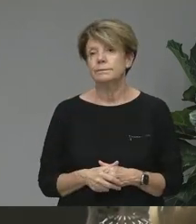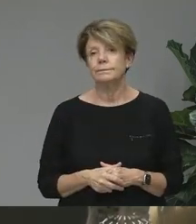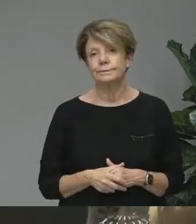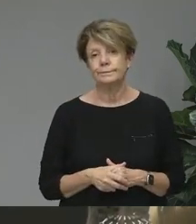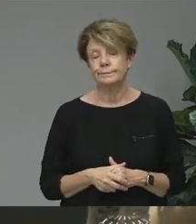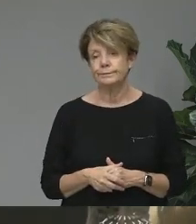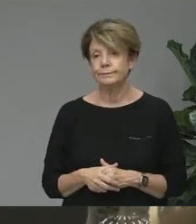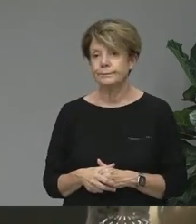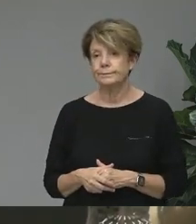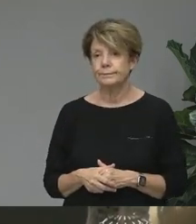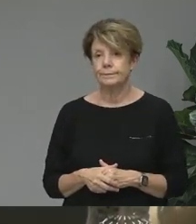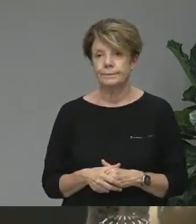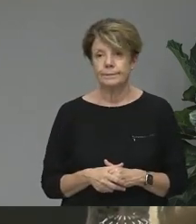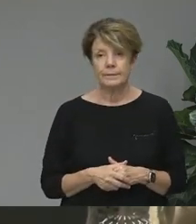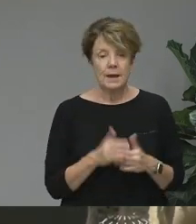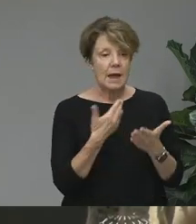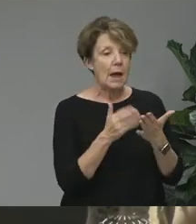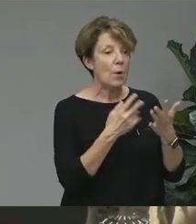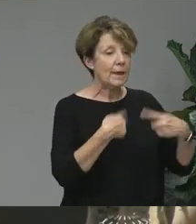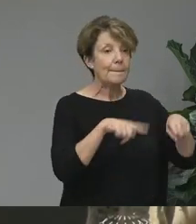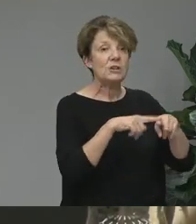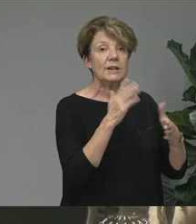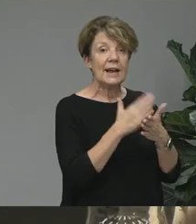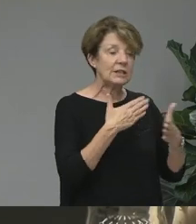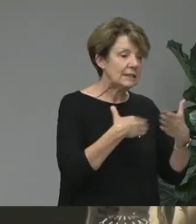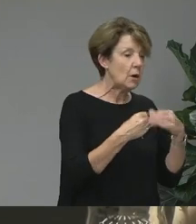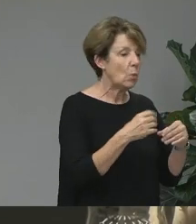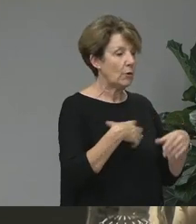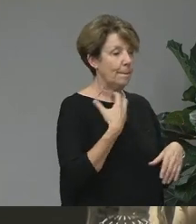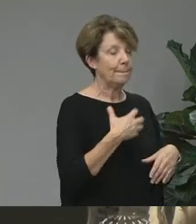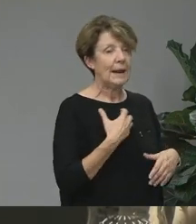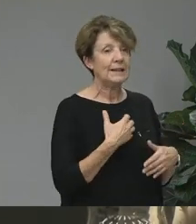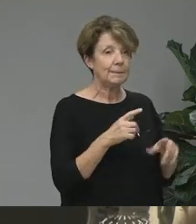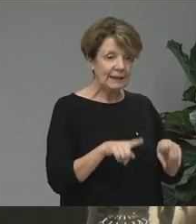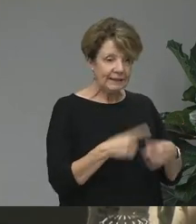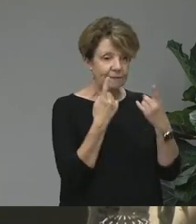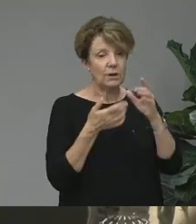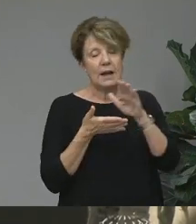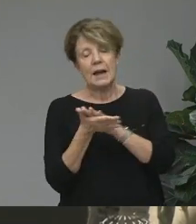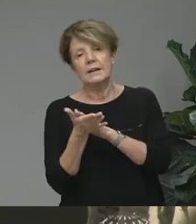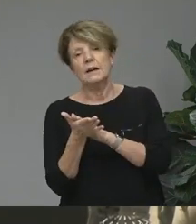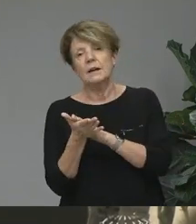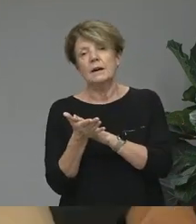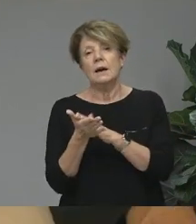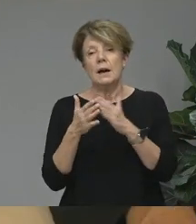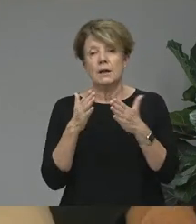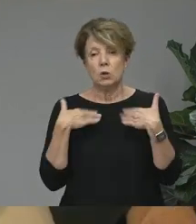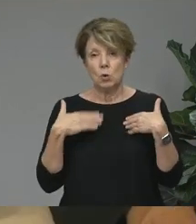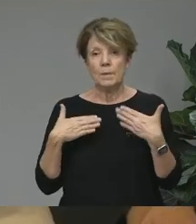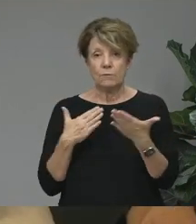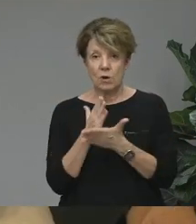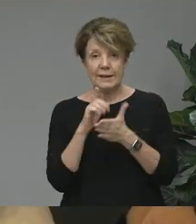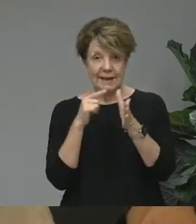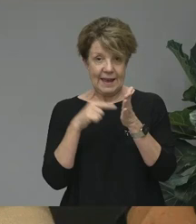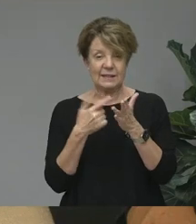How would the Commission's handling complaints of this nature be different under a Human Rights Act? Well, for a